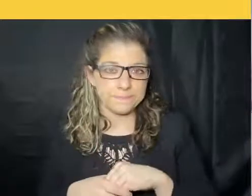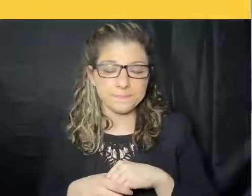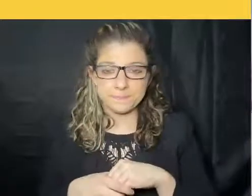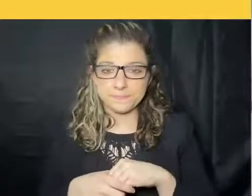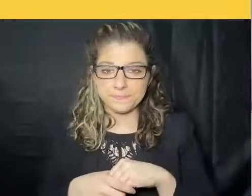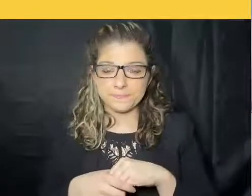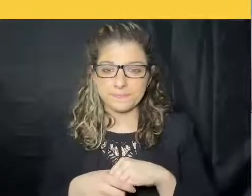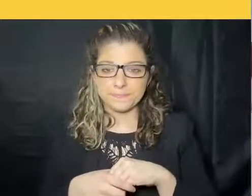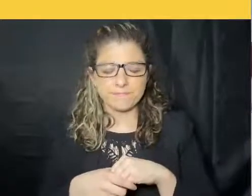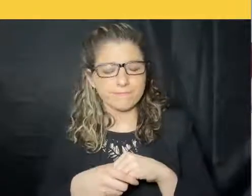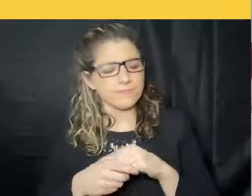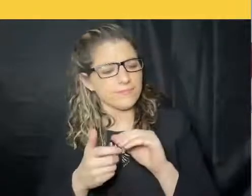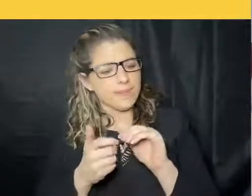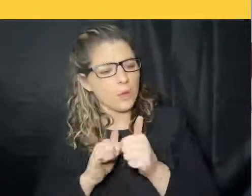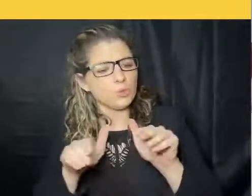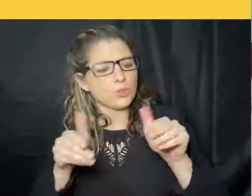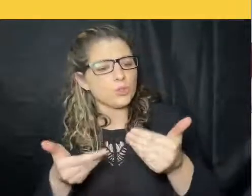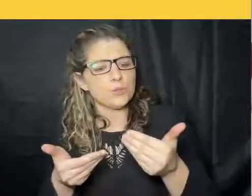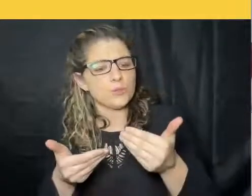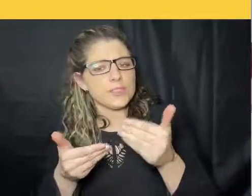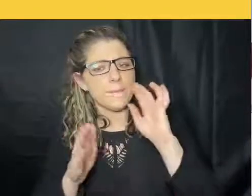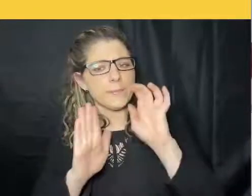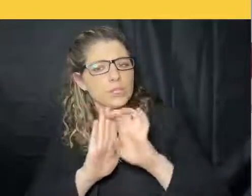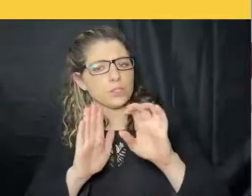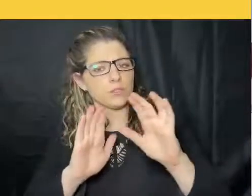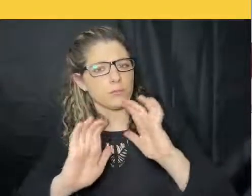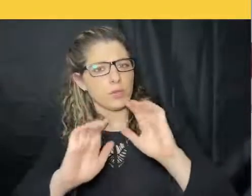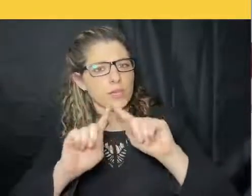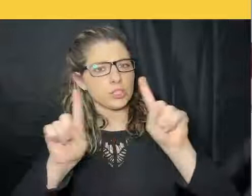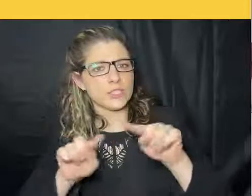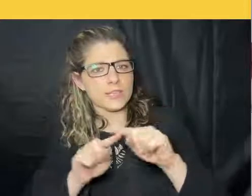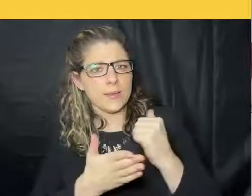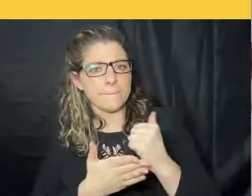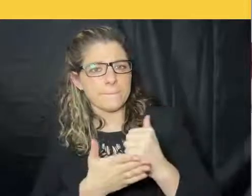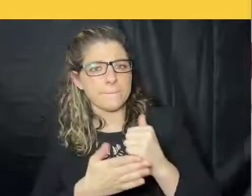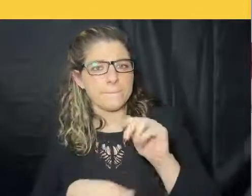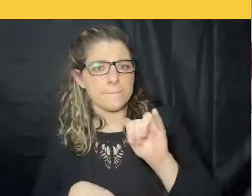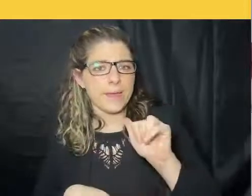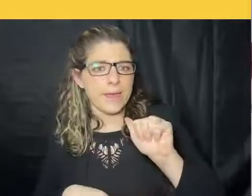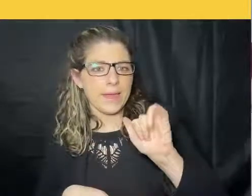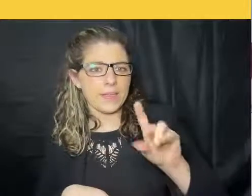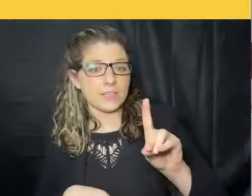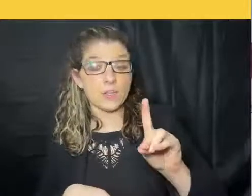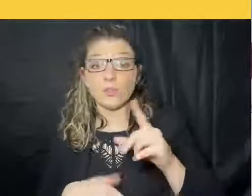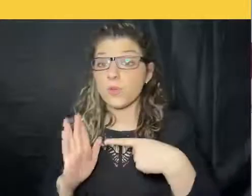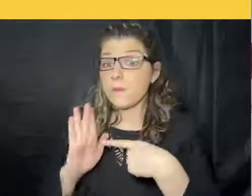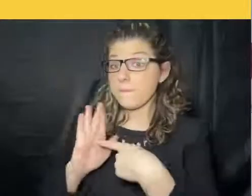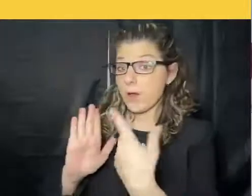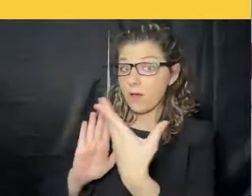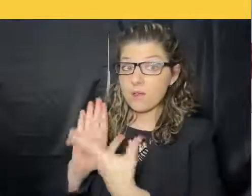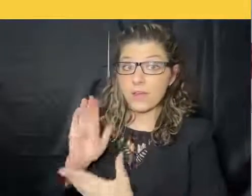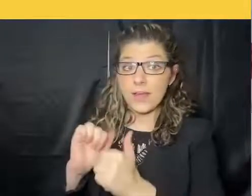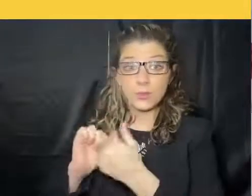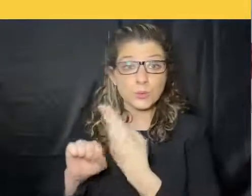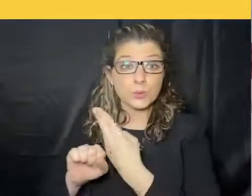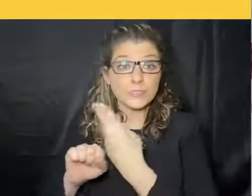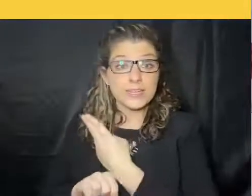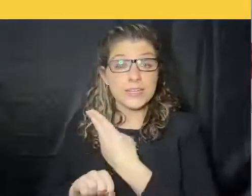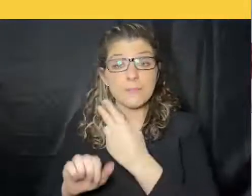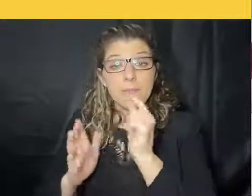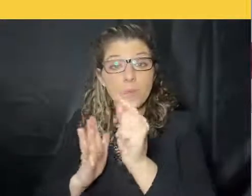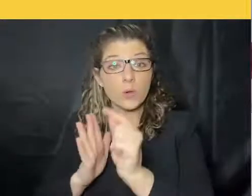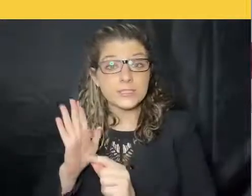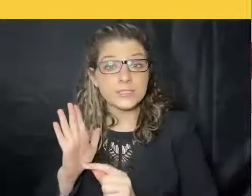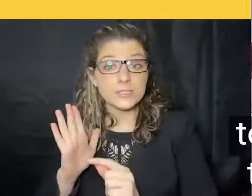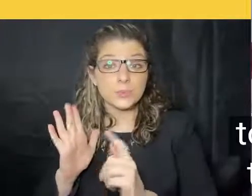referencing. How would you introduce a picture communication aid? You could also model how to use it